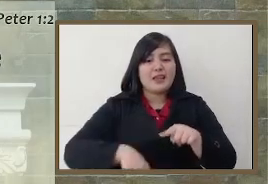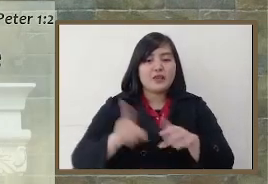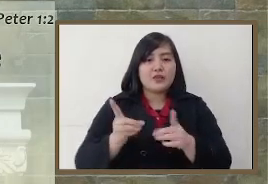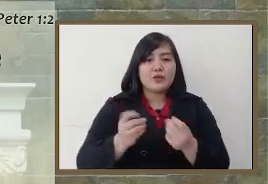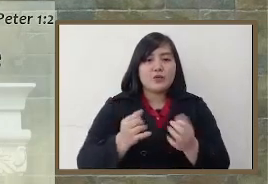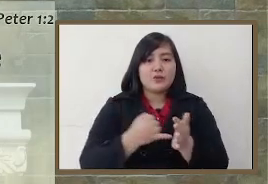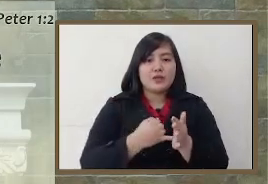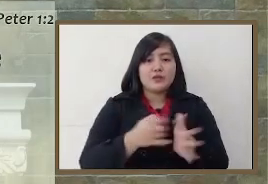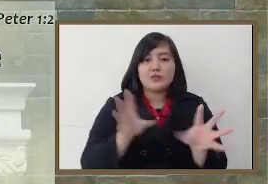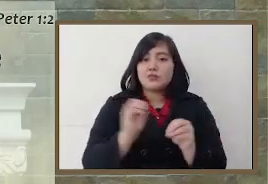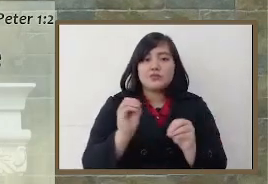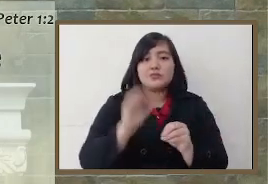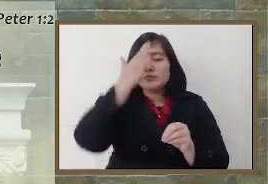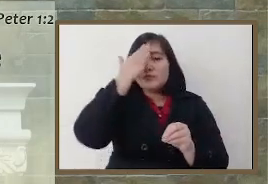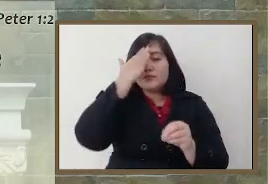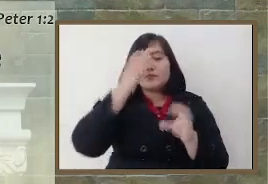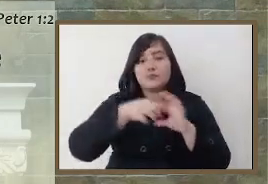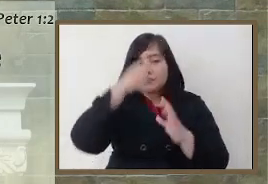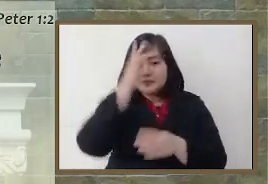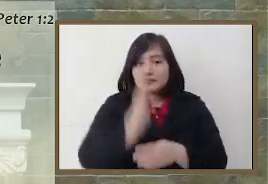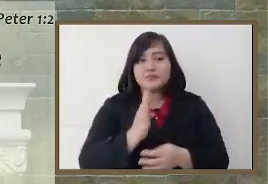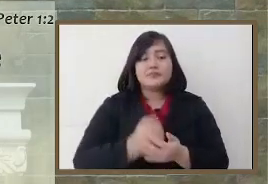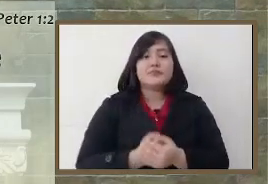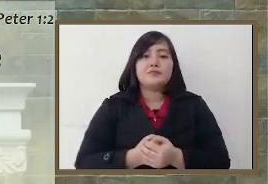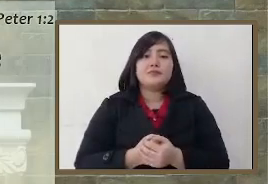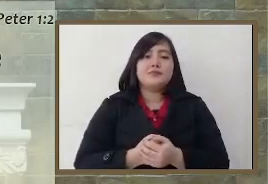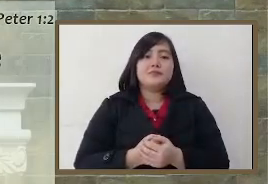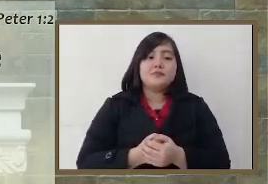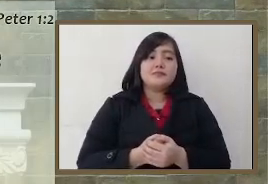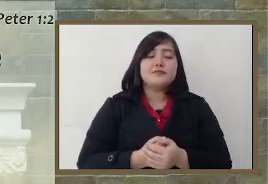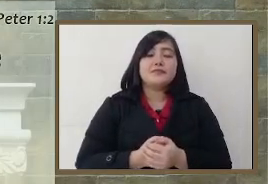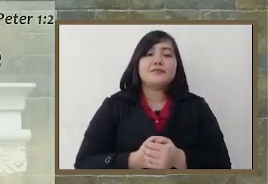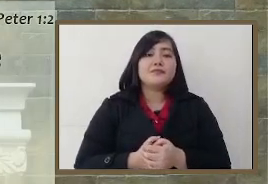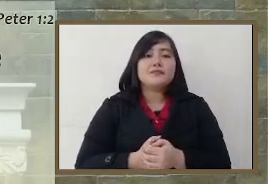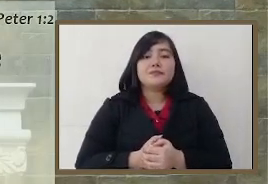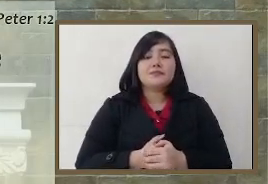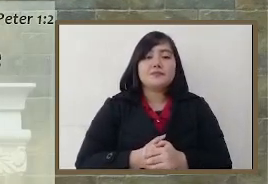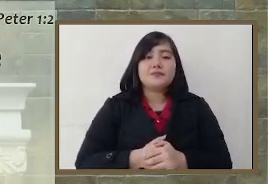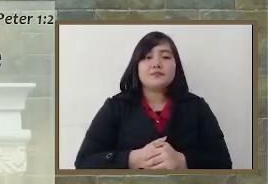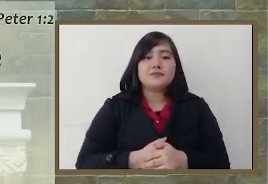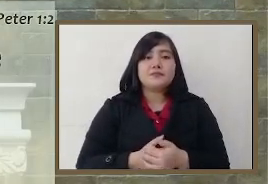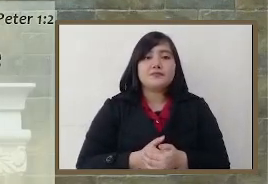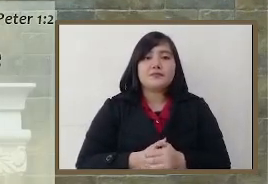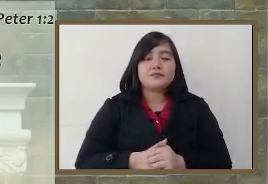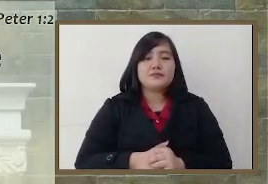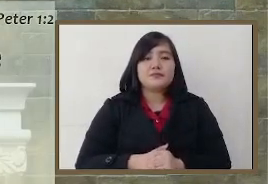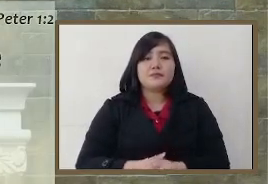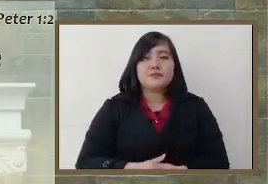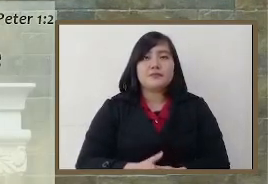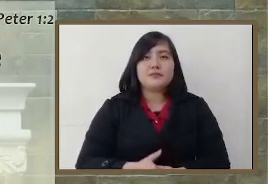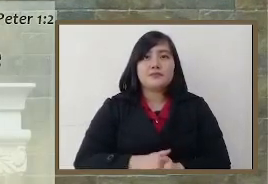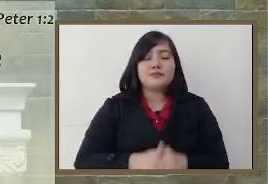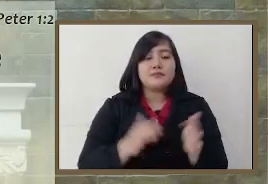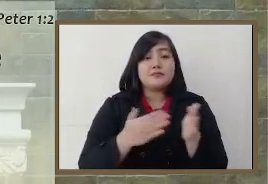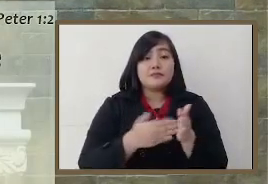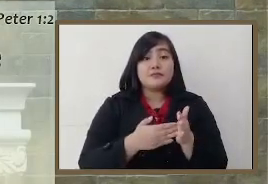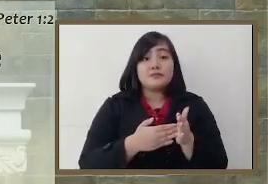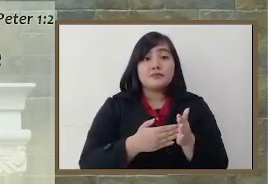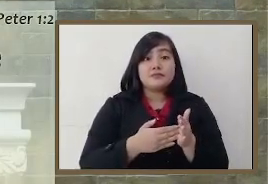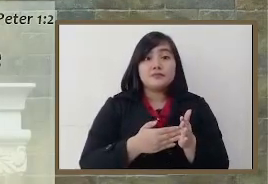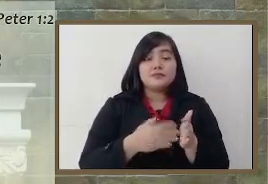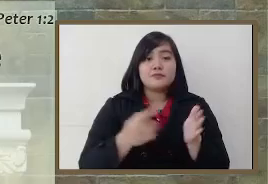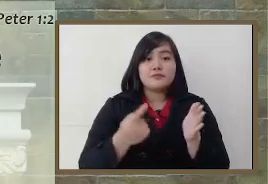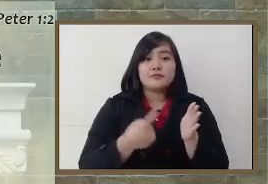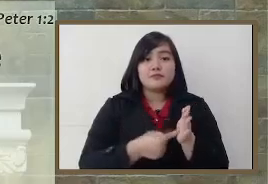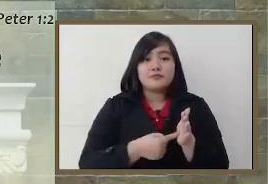Alright? Am I clear, kapatid? I hope nag-aaral po tayo dito, mga kapatid. At natututo po tayo. You see, again, these